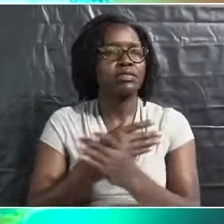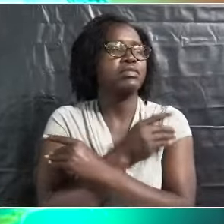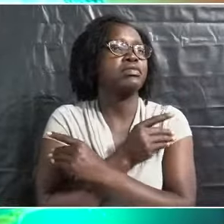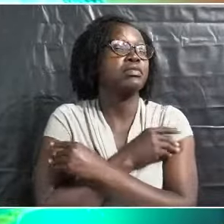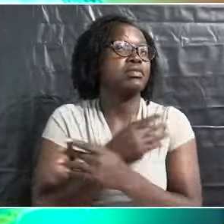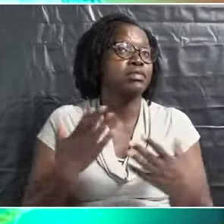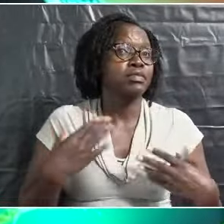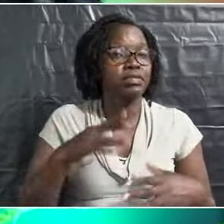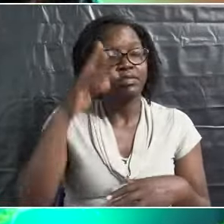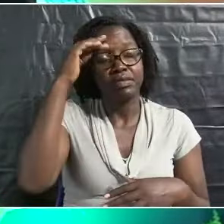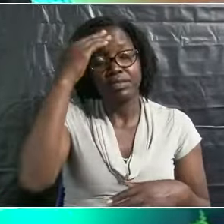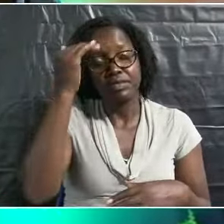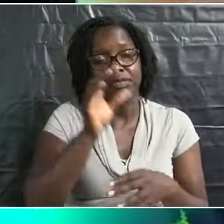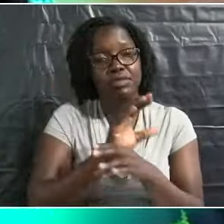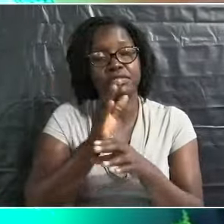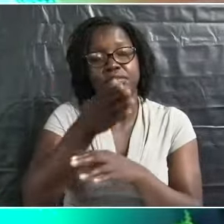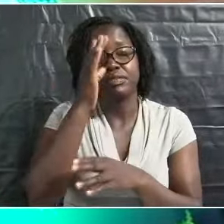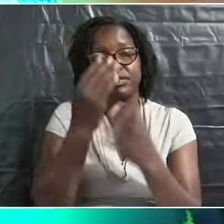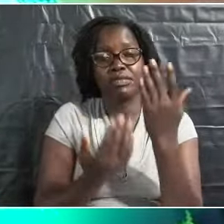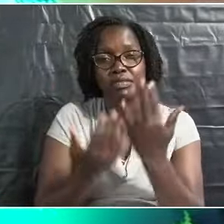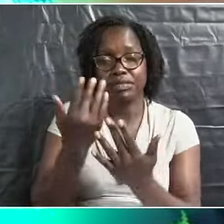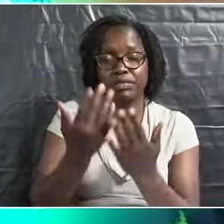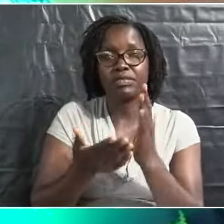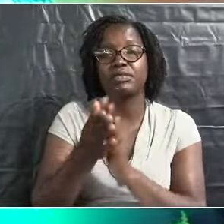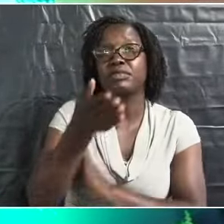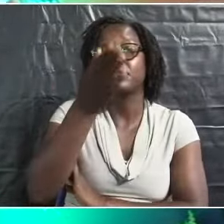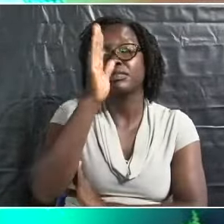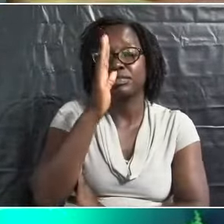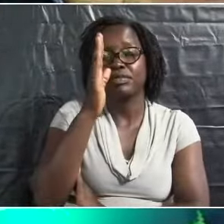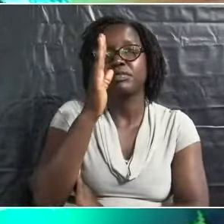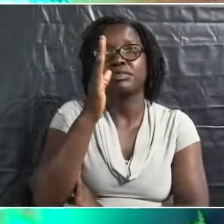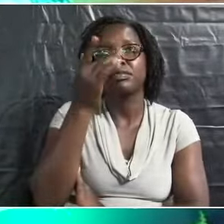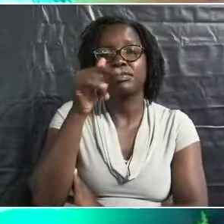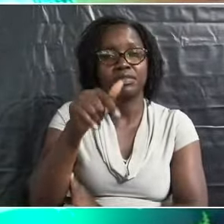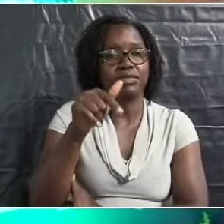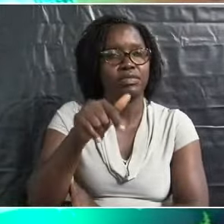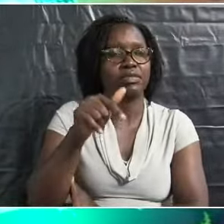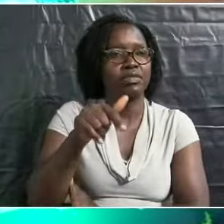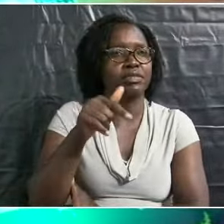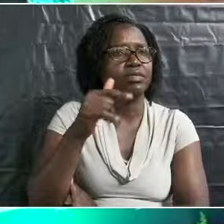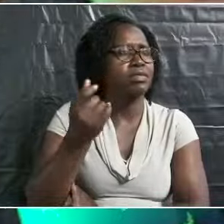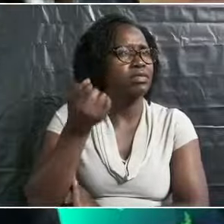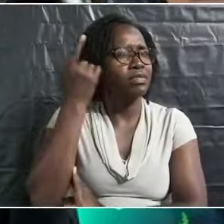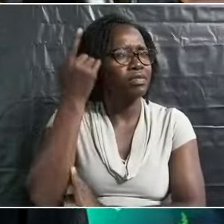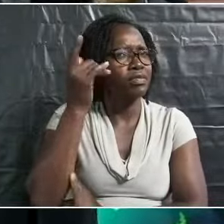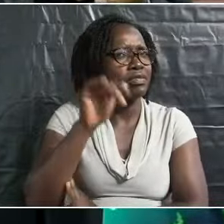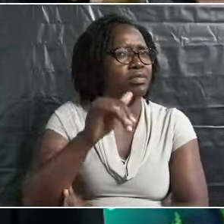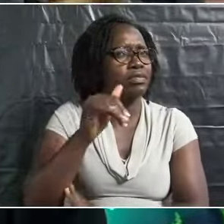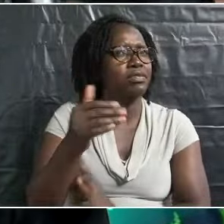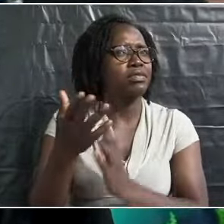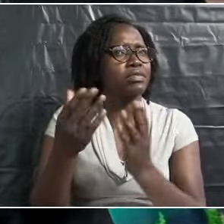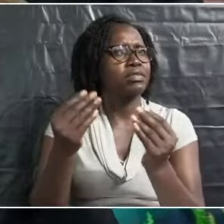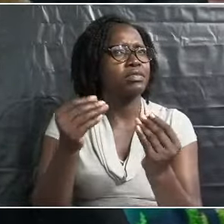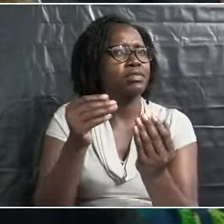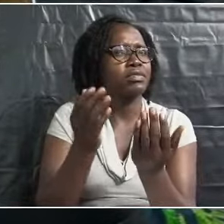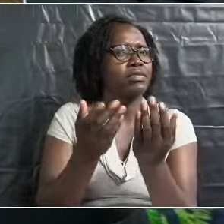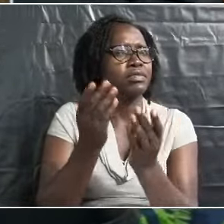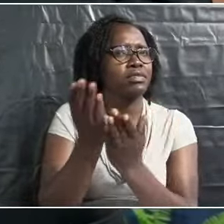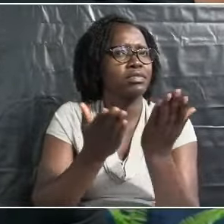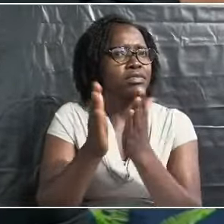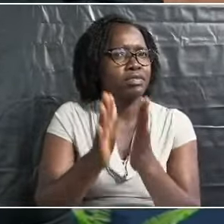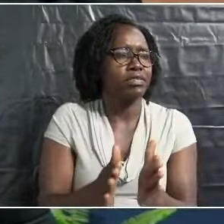reasons why the church of God was on fire for God on this particular point is that they understood that they were simply stewards.